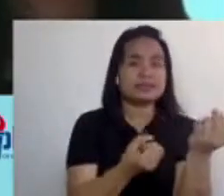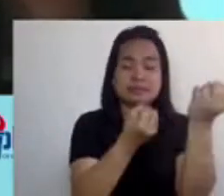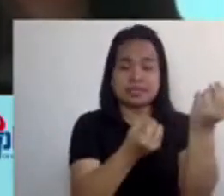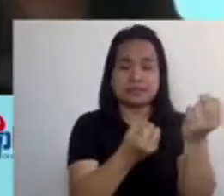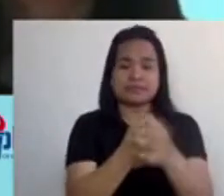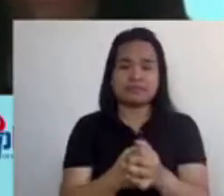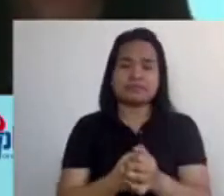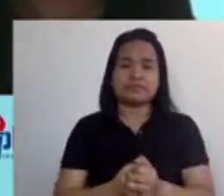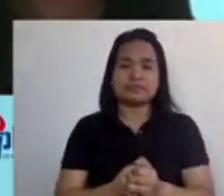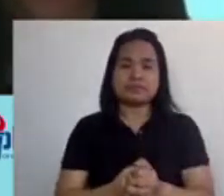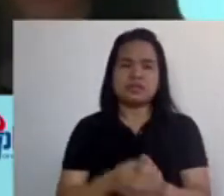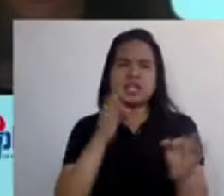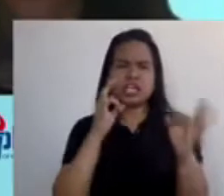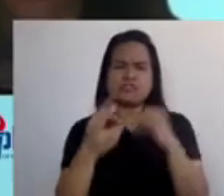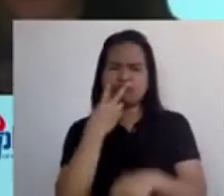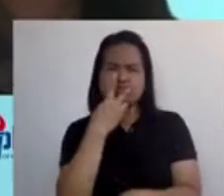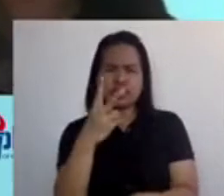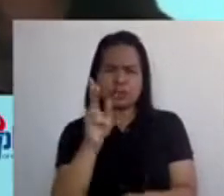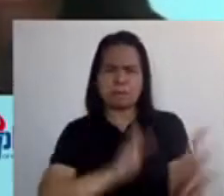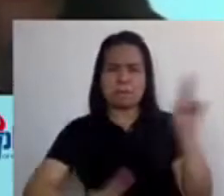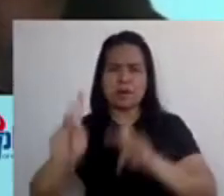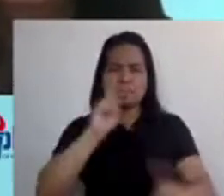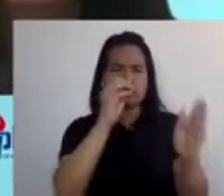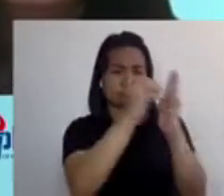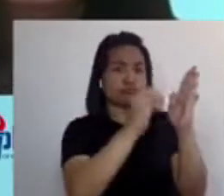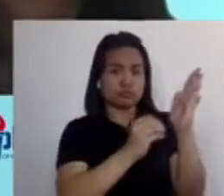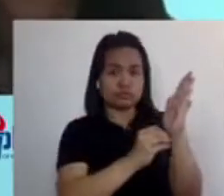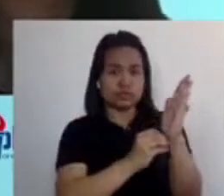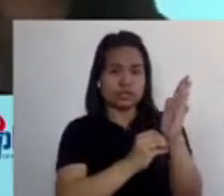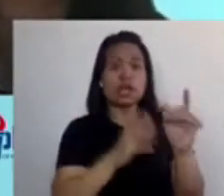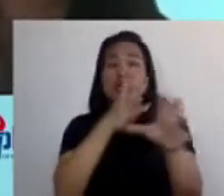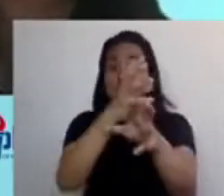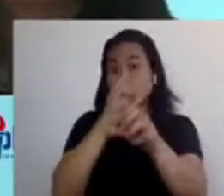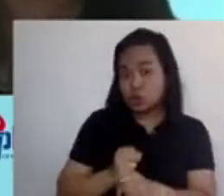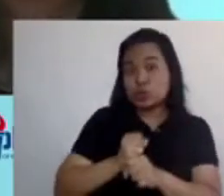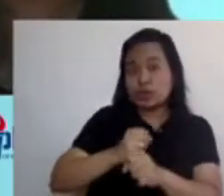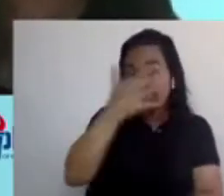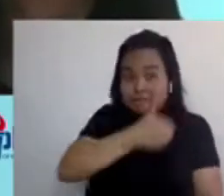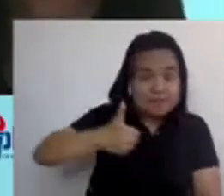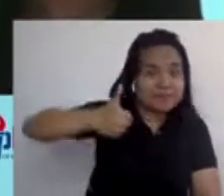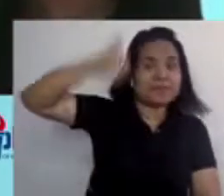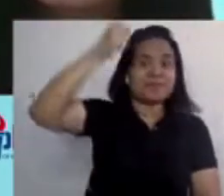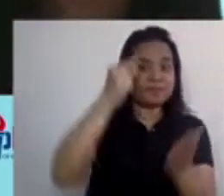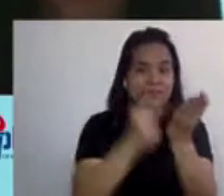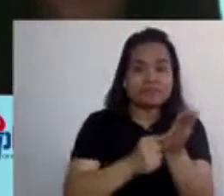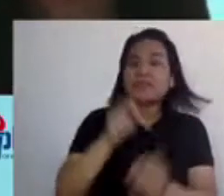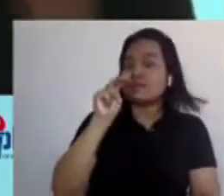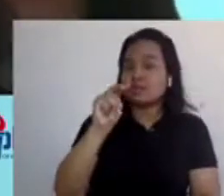our performance indicators, to get an outstanding, you just need to submit at least